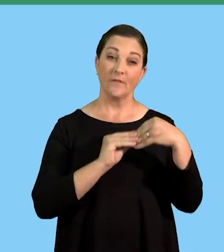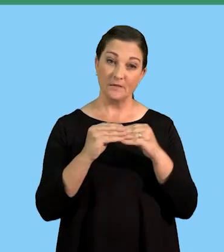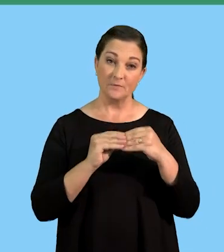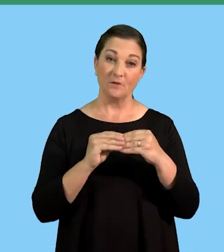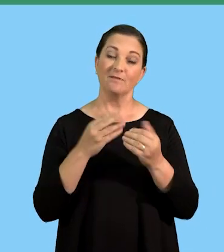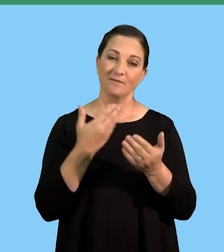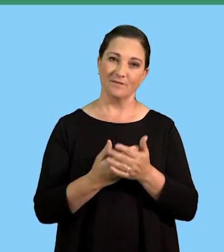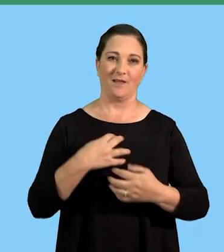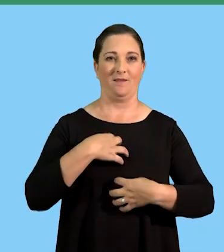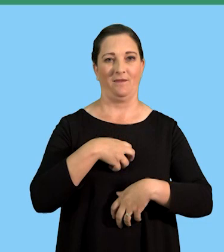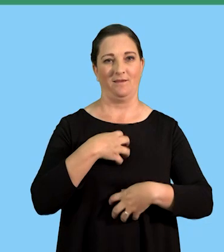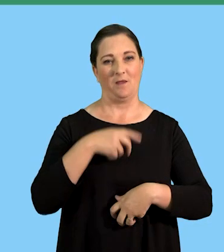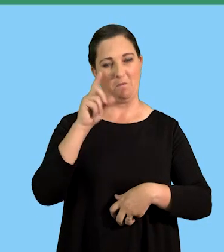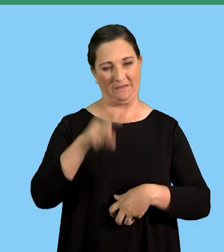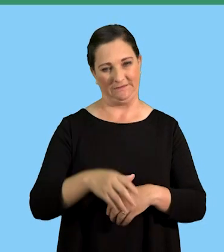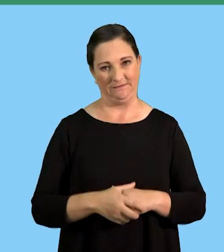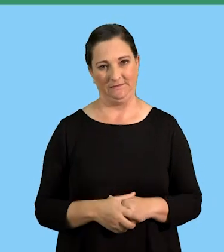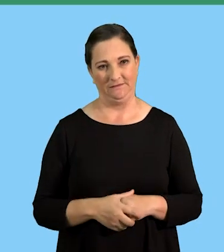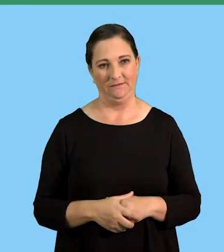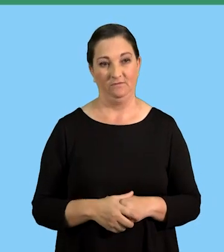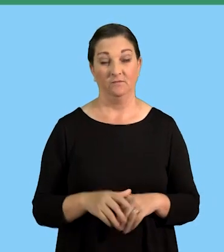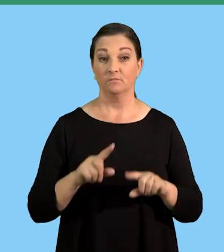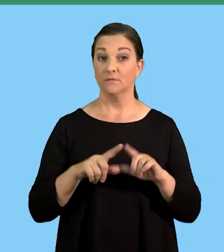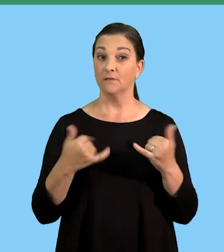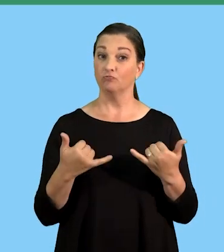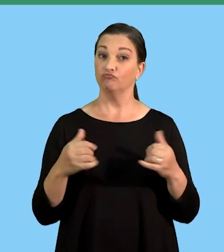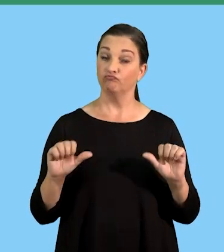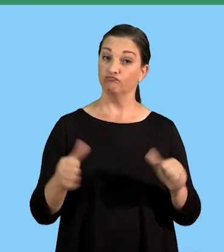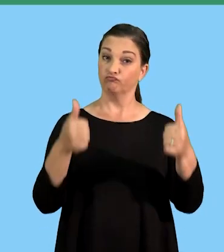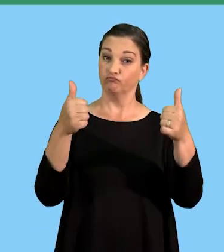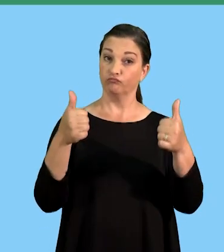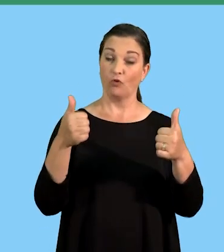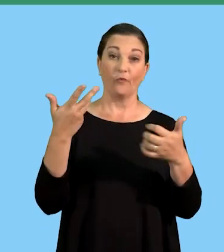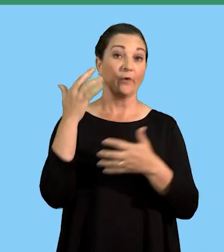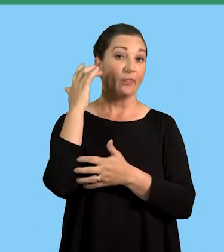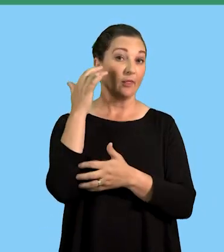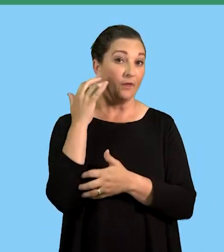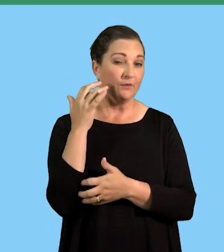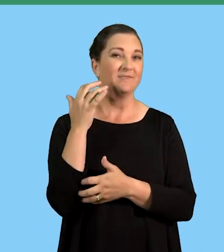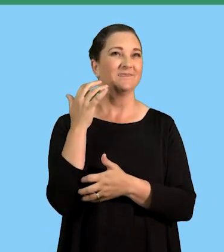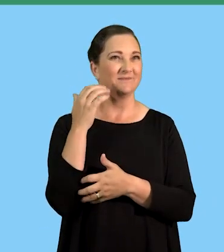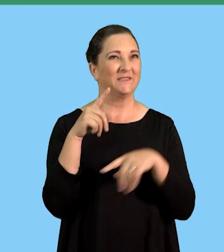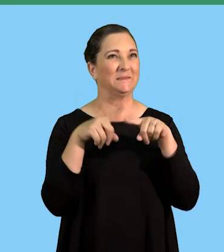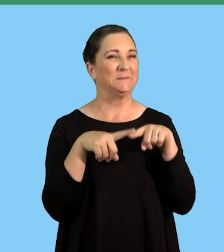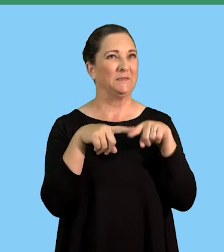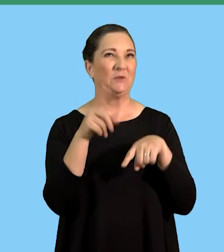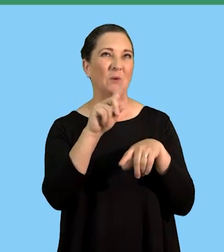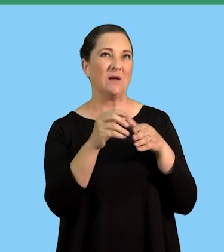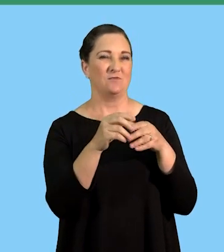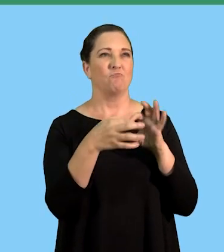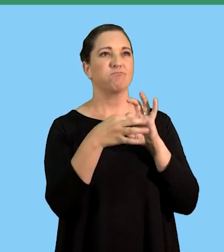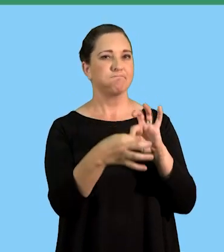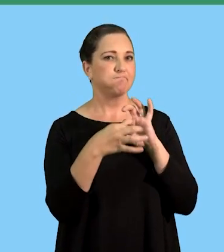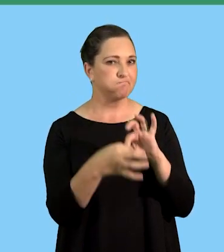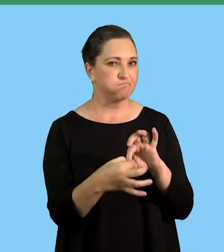and adaptable. Then another aspect, it says the success of this theory depends on the kind of relationship that